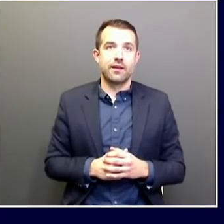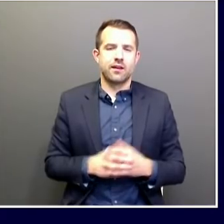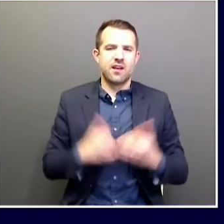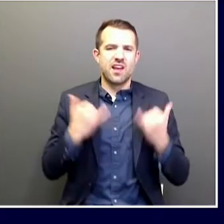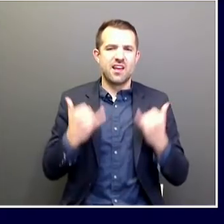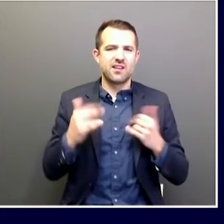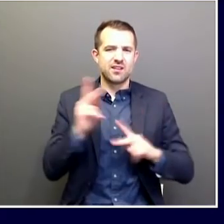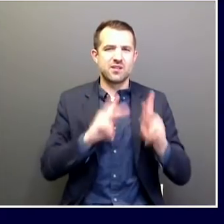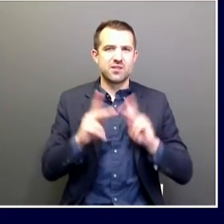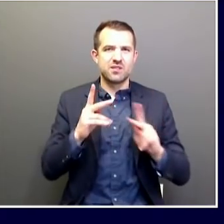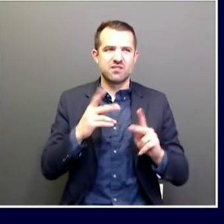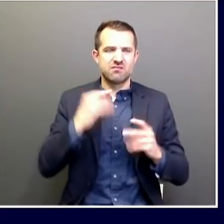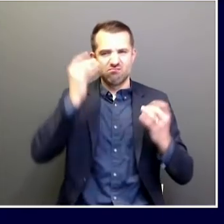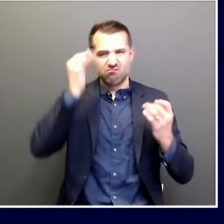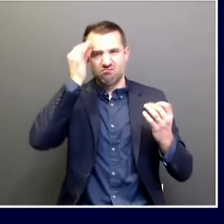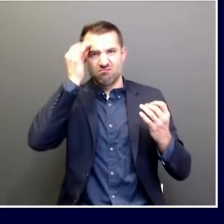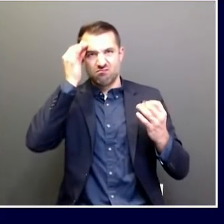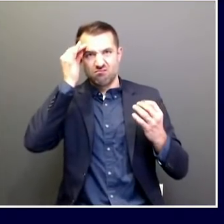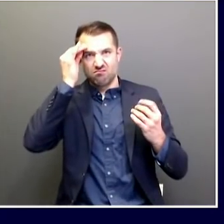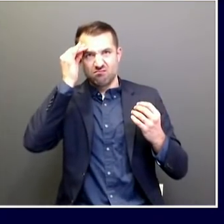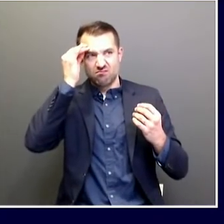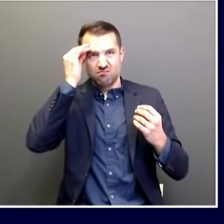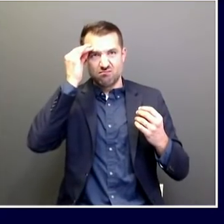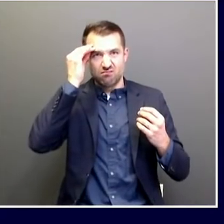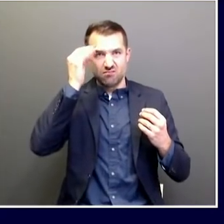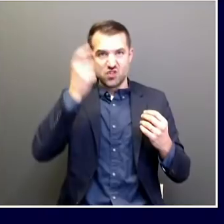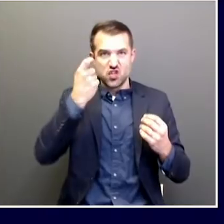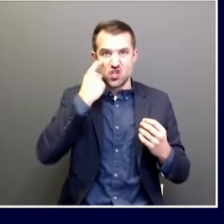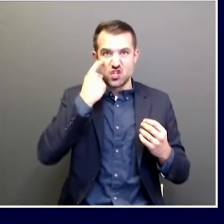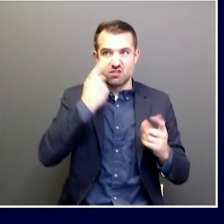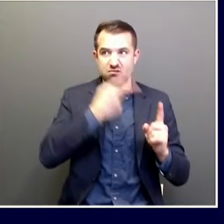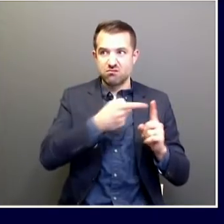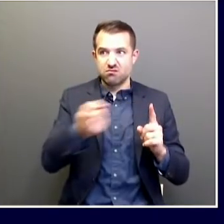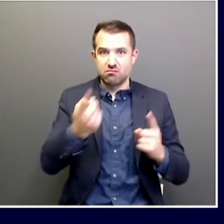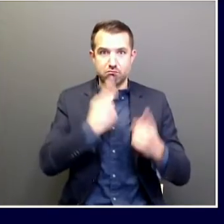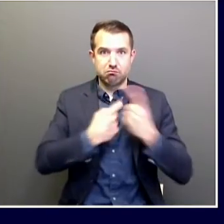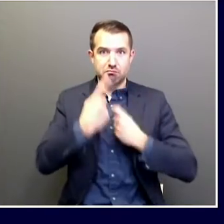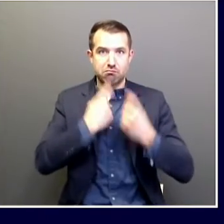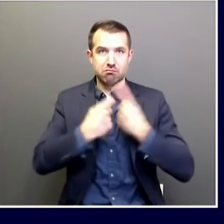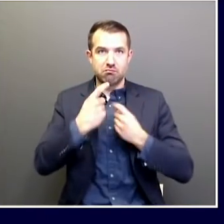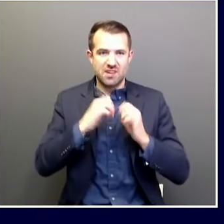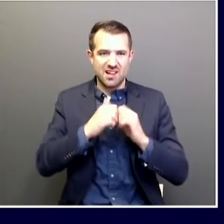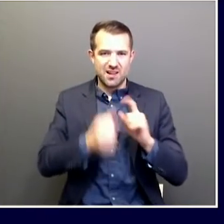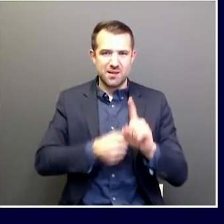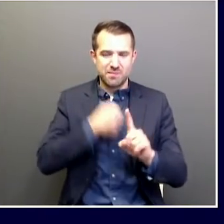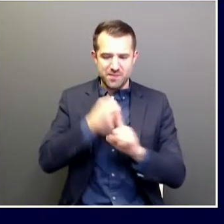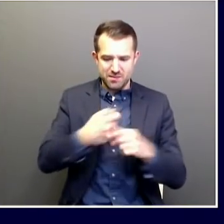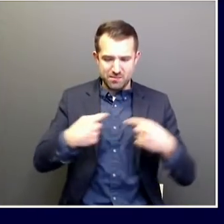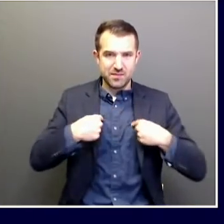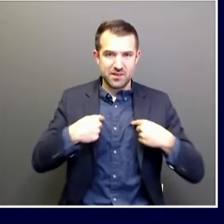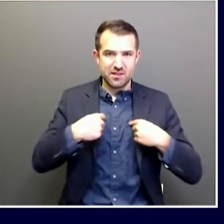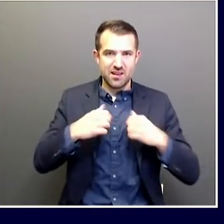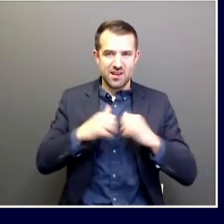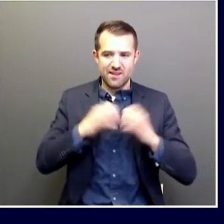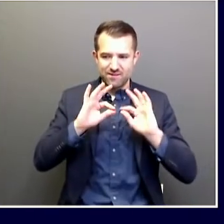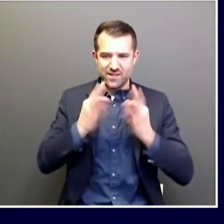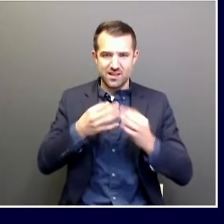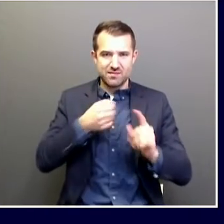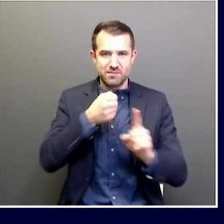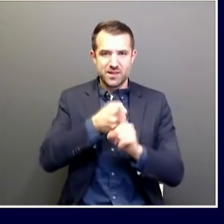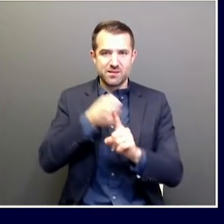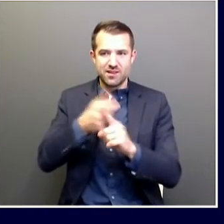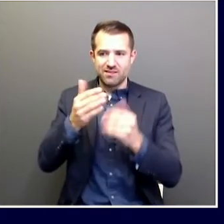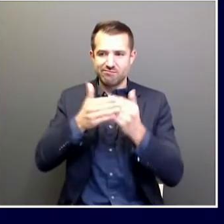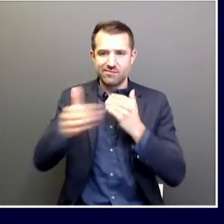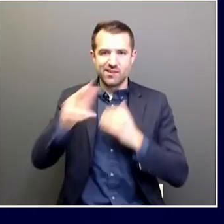heard from our colleagues in the media, is what does this mean for you, your family, and your upcoming holiday celebrations? What